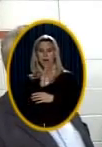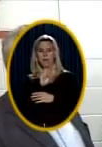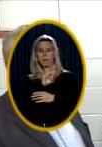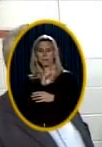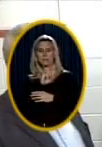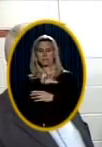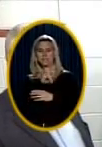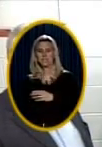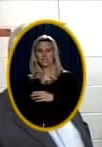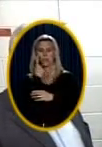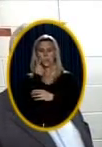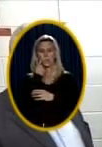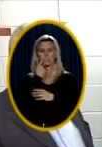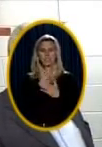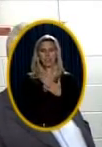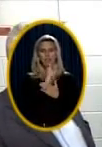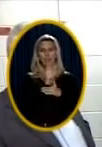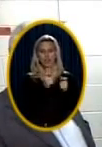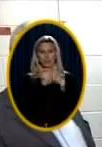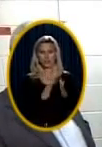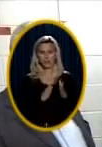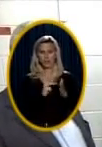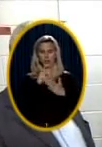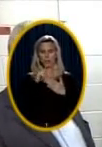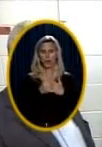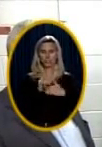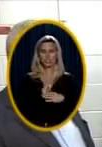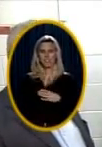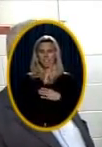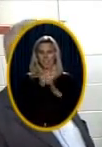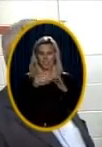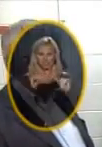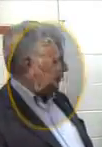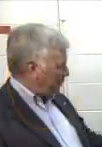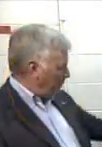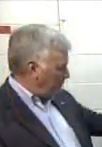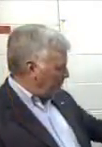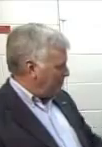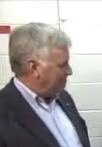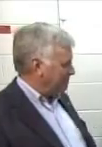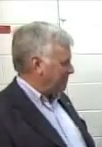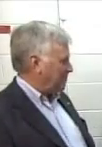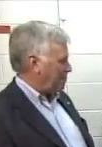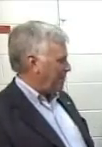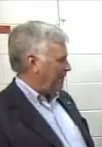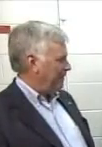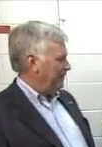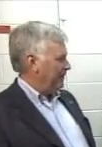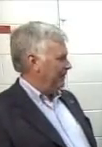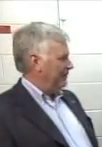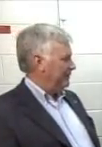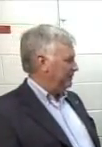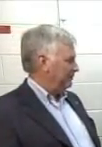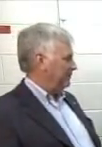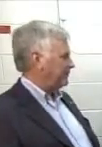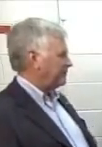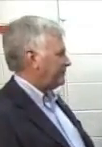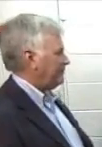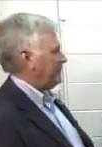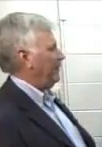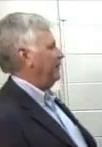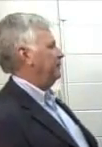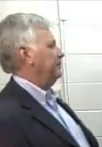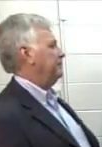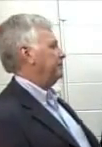most recently the launch director, was project flight engineer for the shuttle. Take it away, Bob. Well, John and Crip, this is